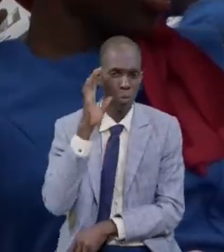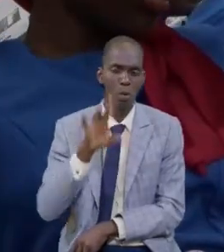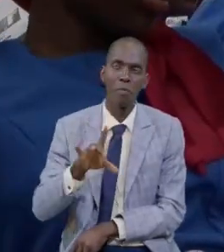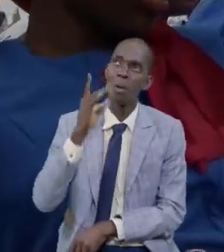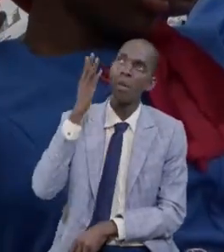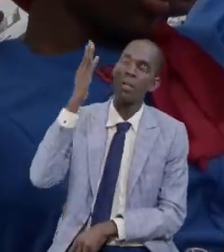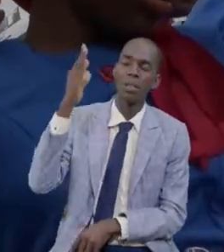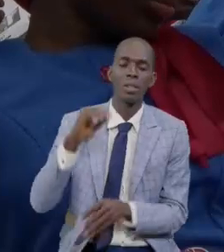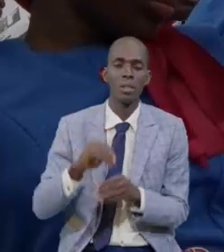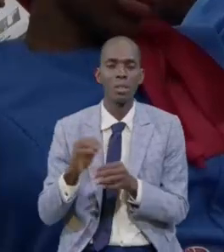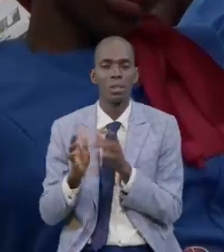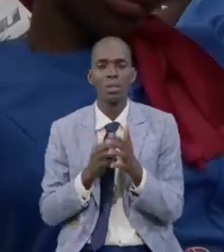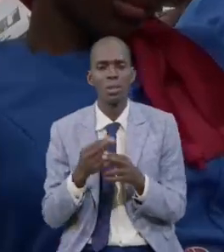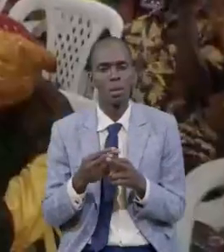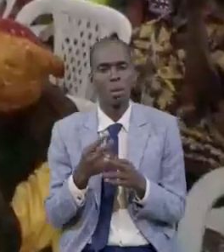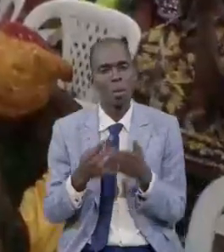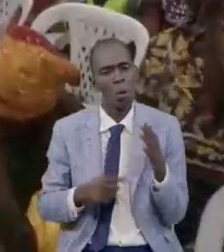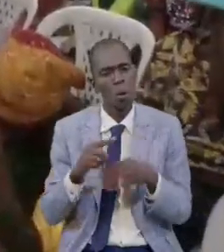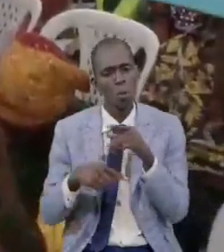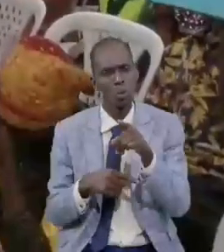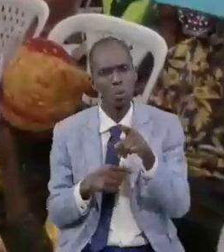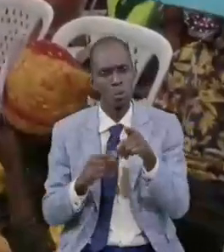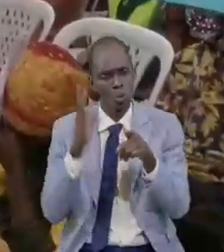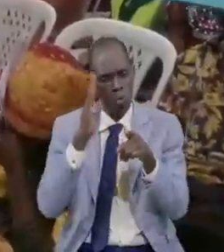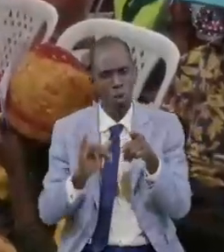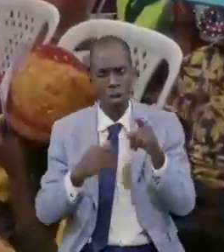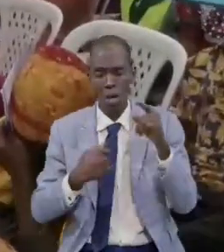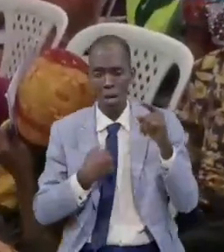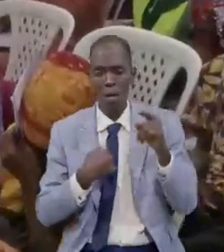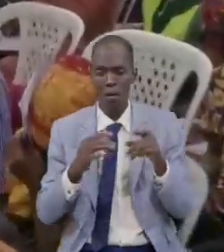How about you? How about you?